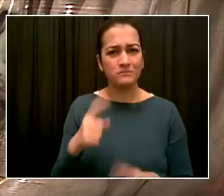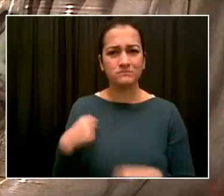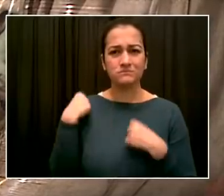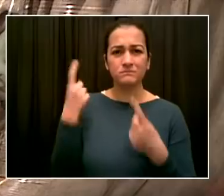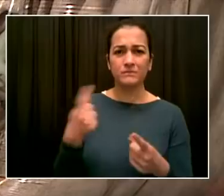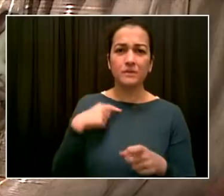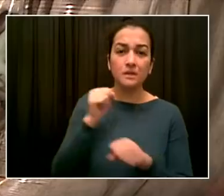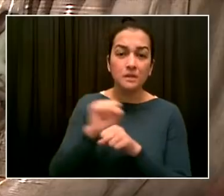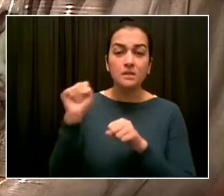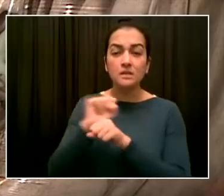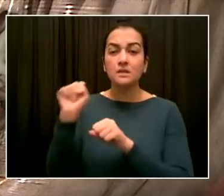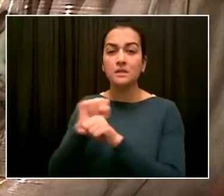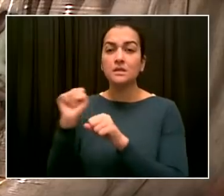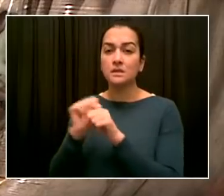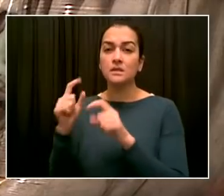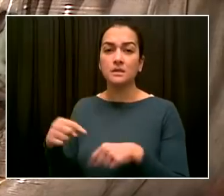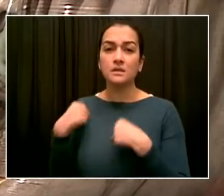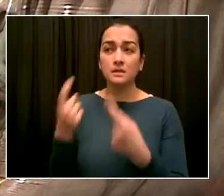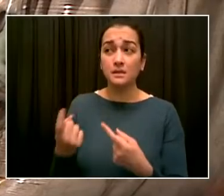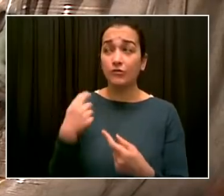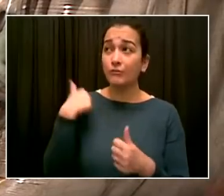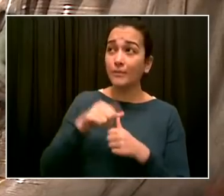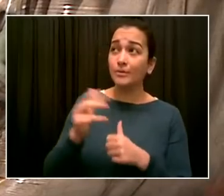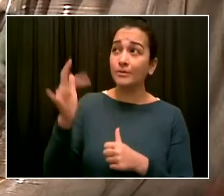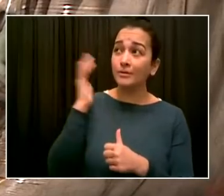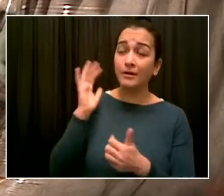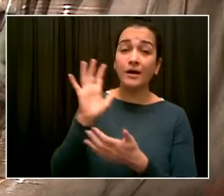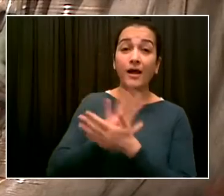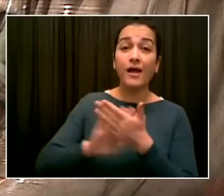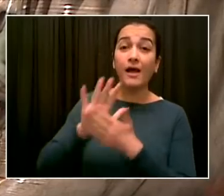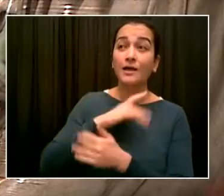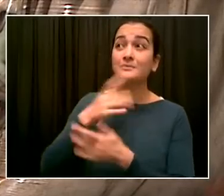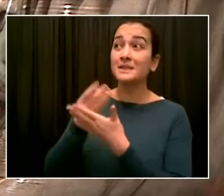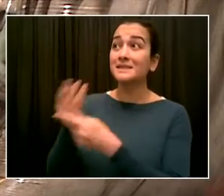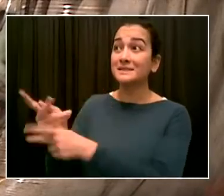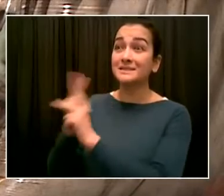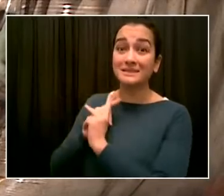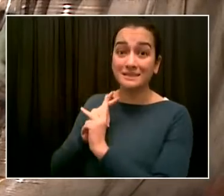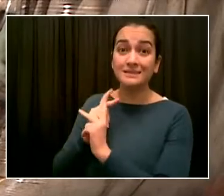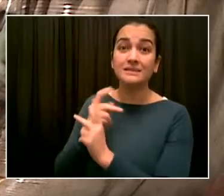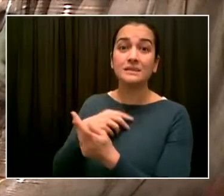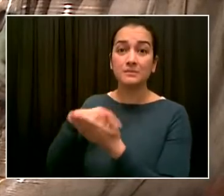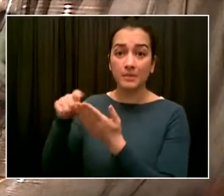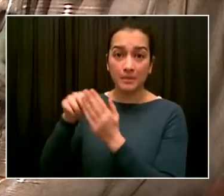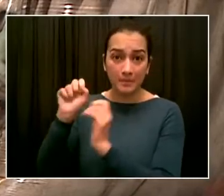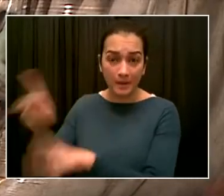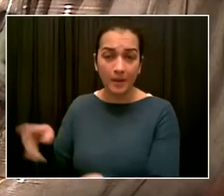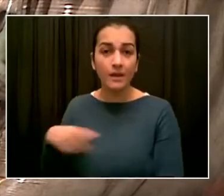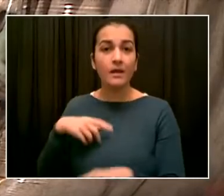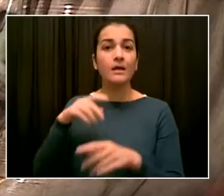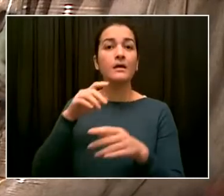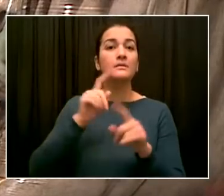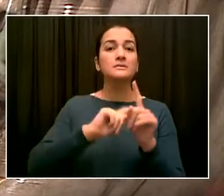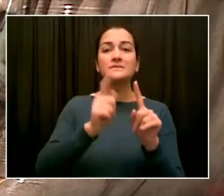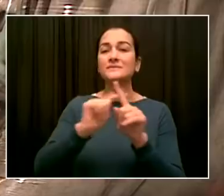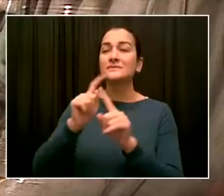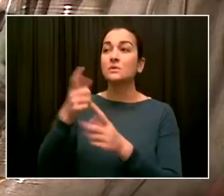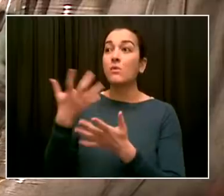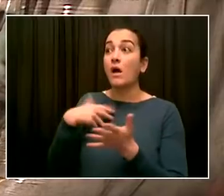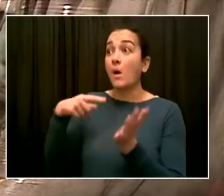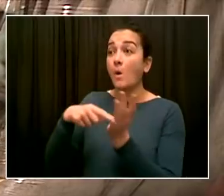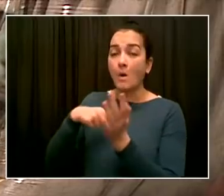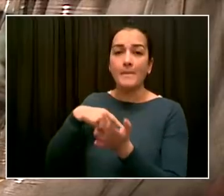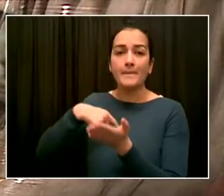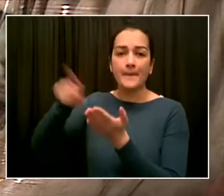and that to me is as simple and clear as it can be. Our next question goes to Julia Marsh from